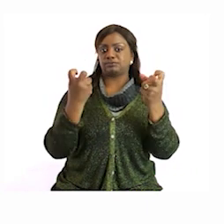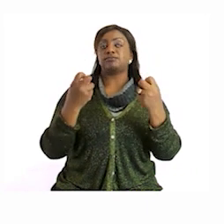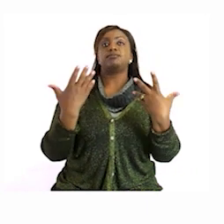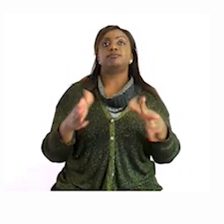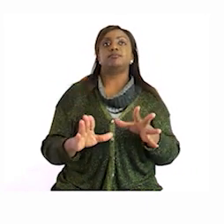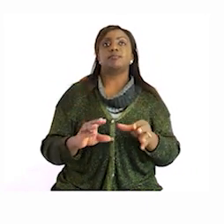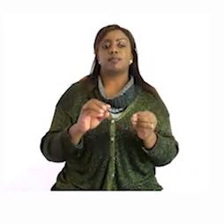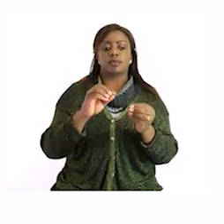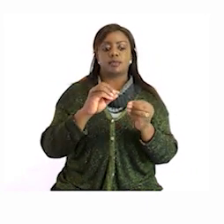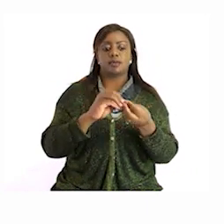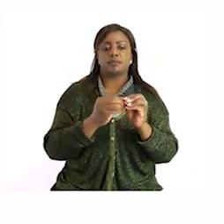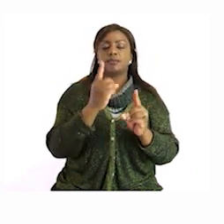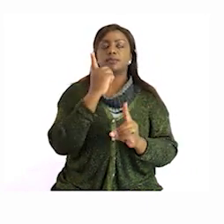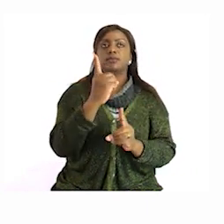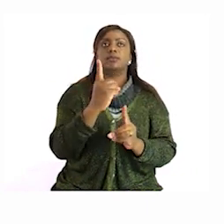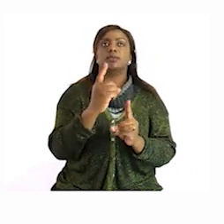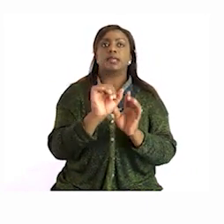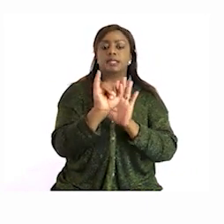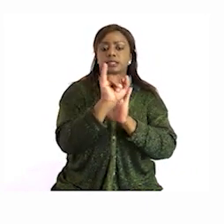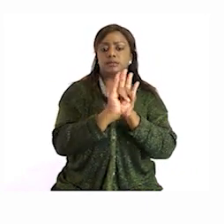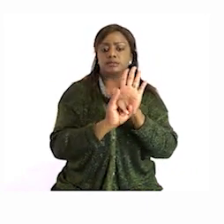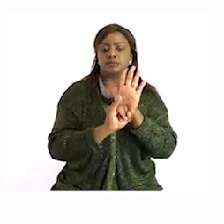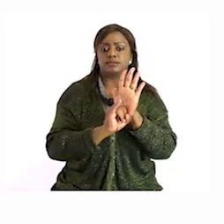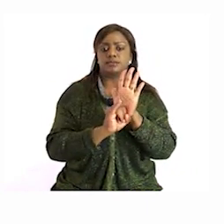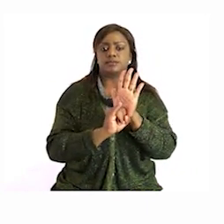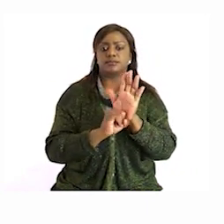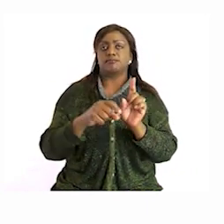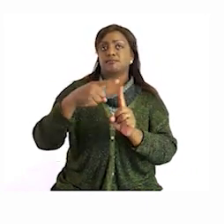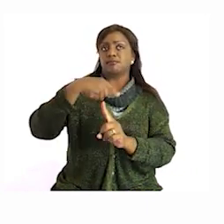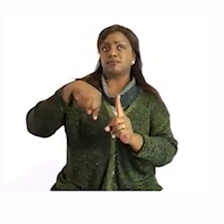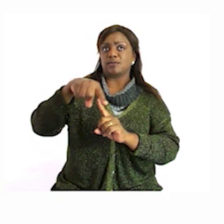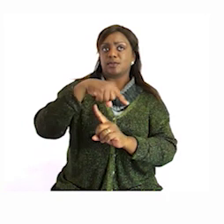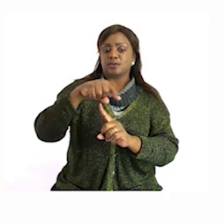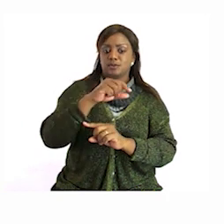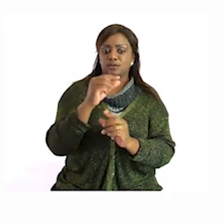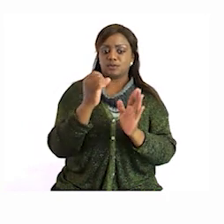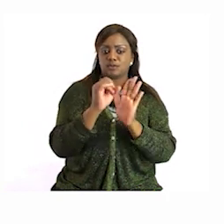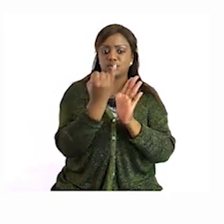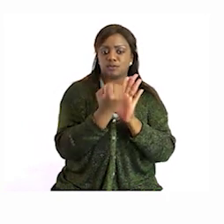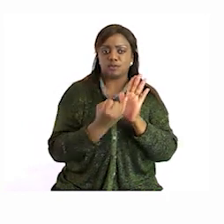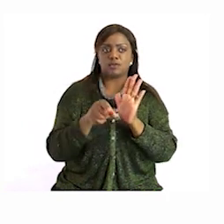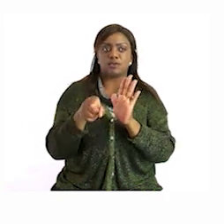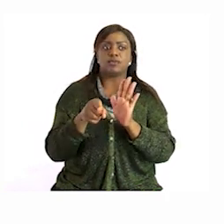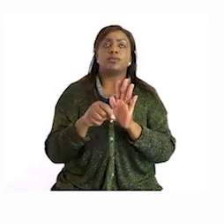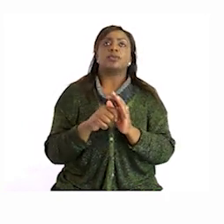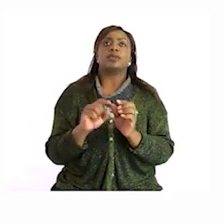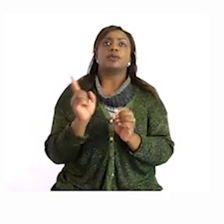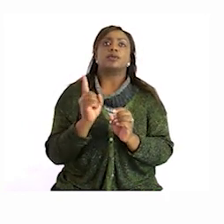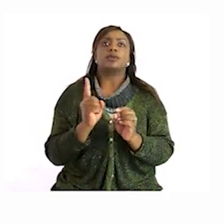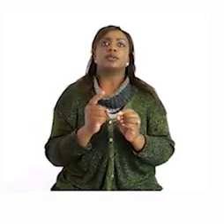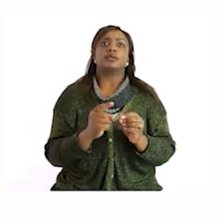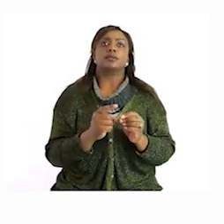1, identify the stages of sexual development from the diagrams below. You should just fill in the